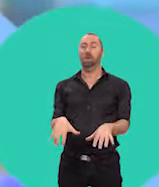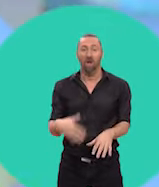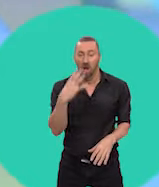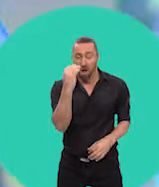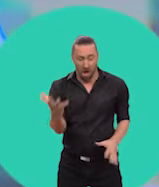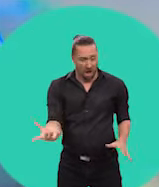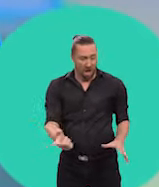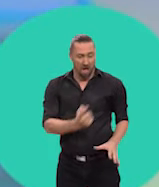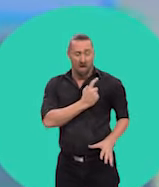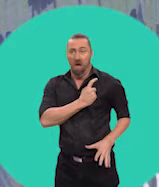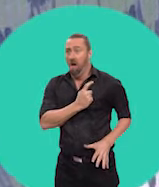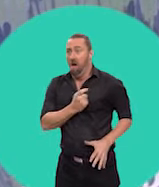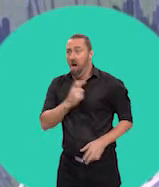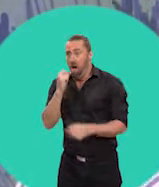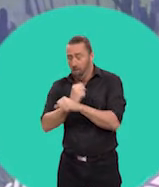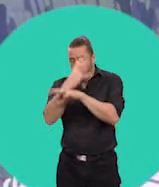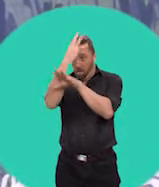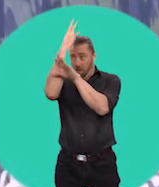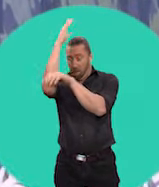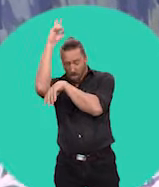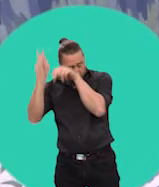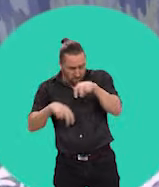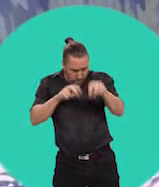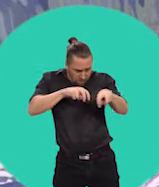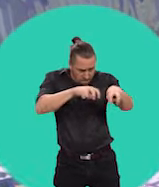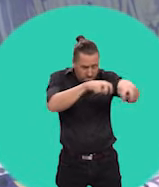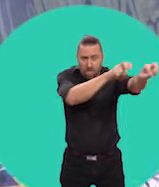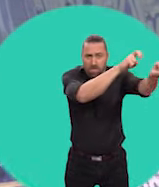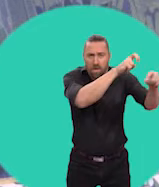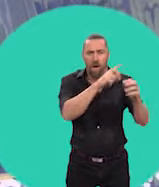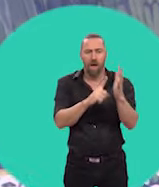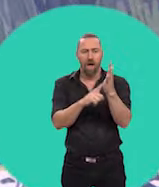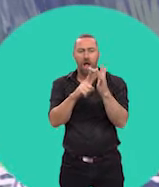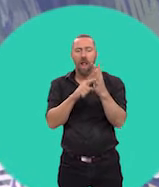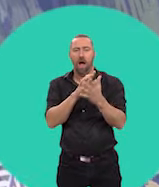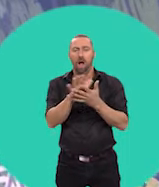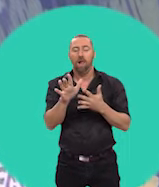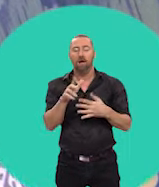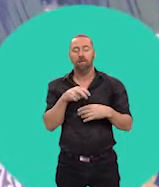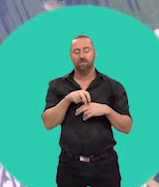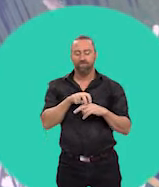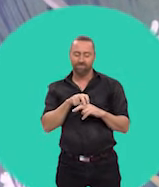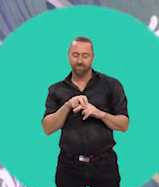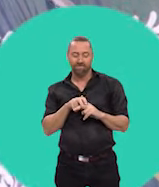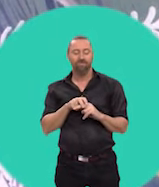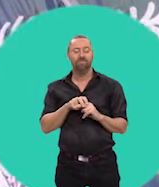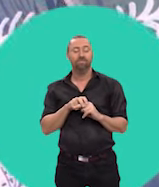"Oh!" screamed the fox, bounding away into the bush. But Lila didn't move. She was